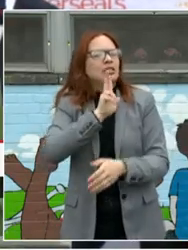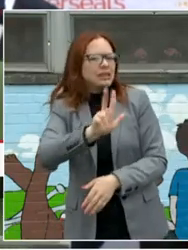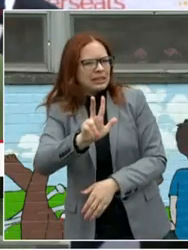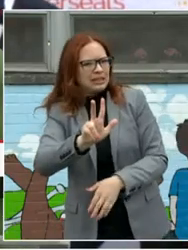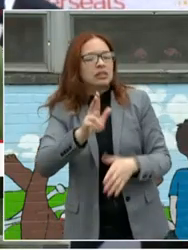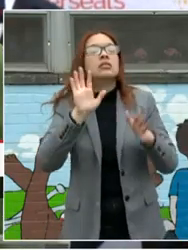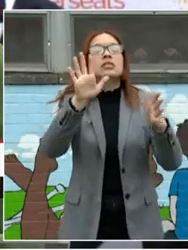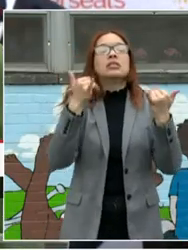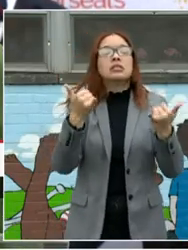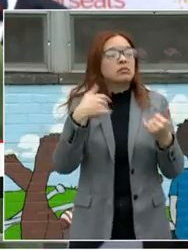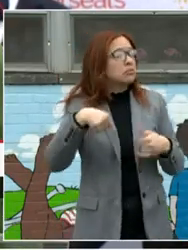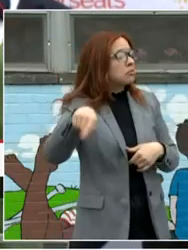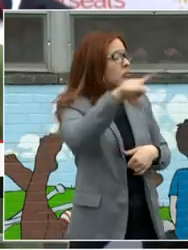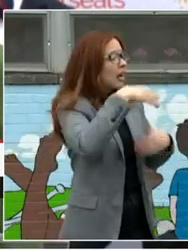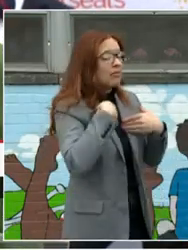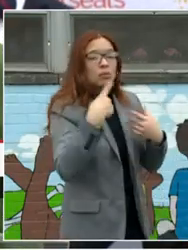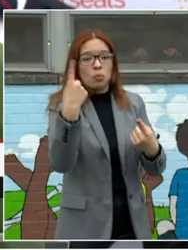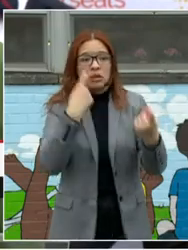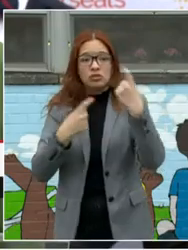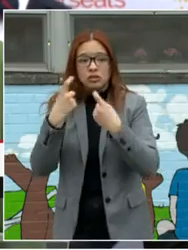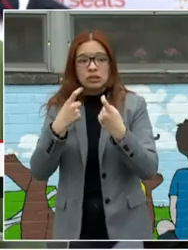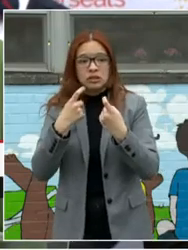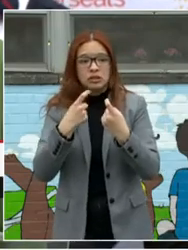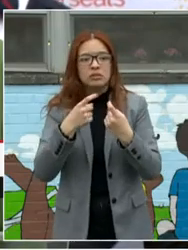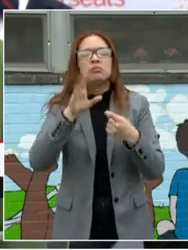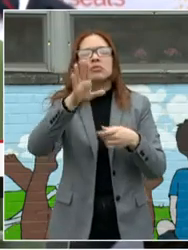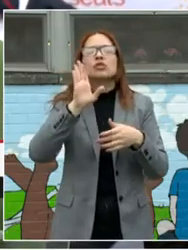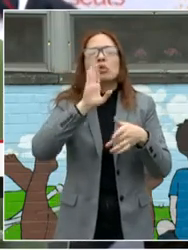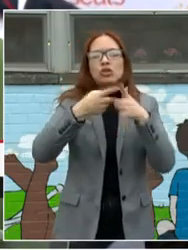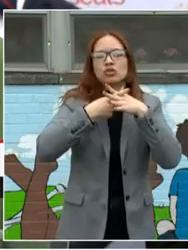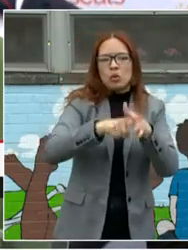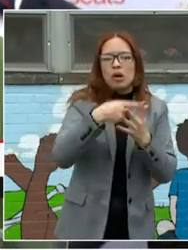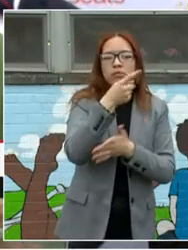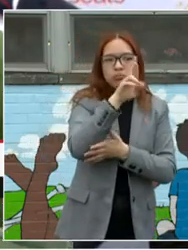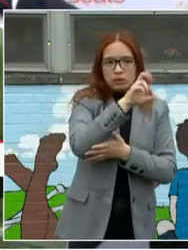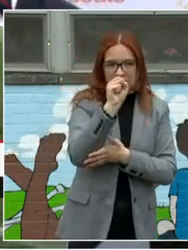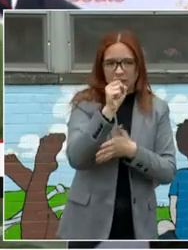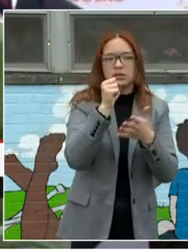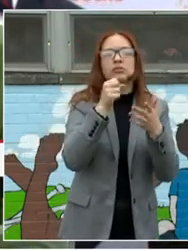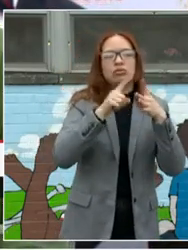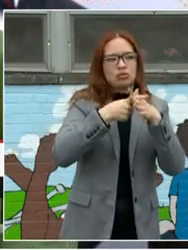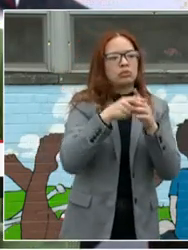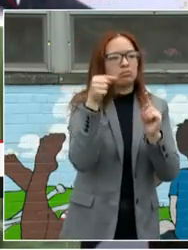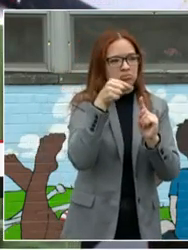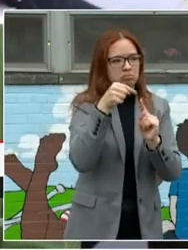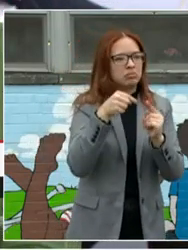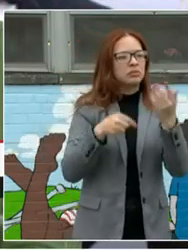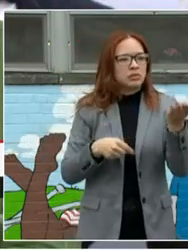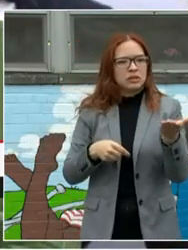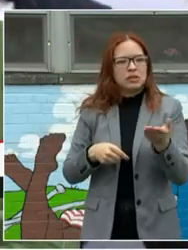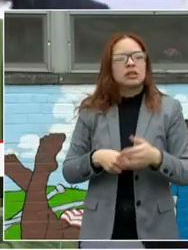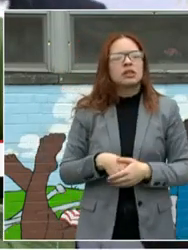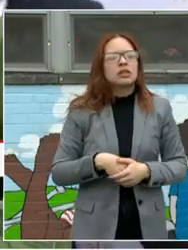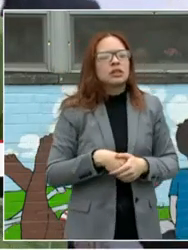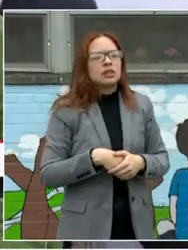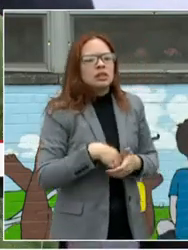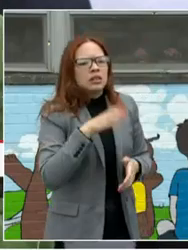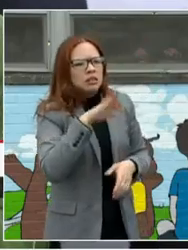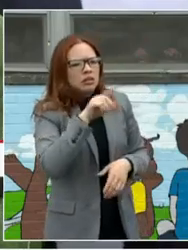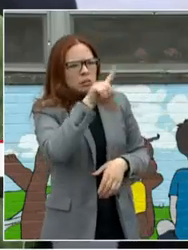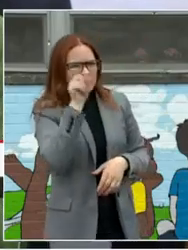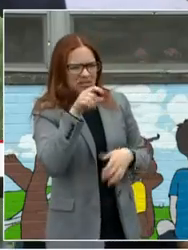take any questions. I'll start with any press questions. Press questions? Yes, sir. Just starting on topic, and then they'll be off topic after that.